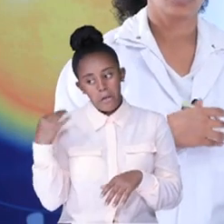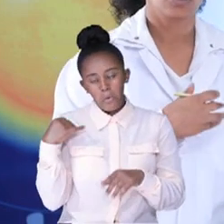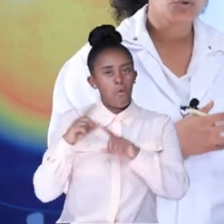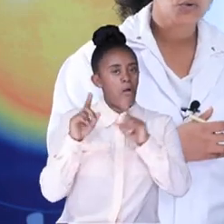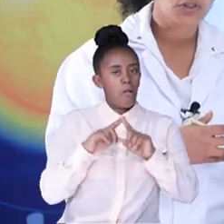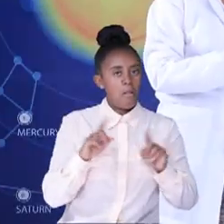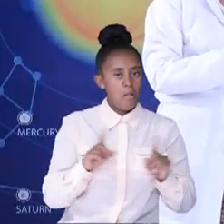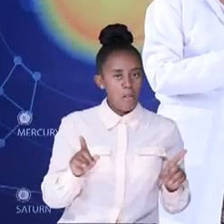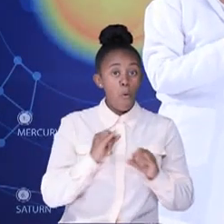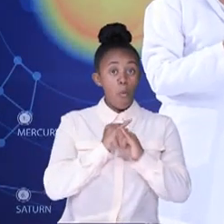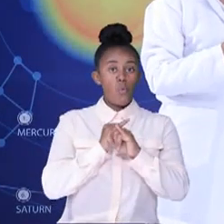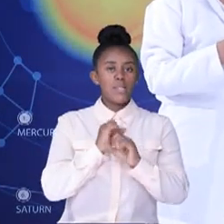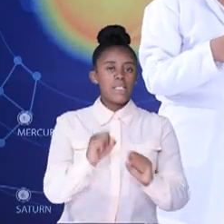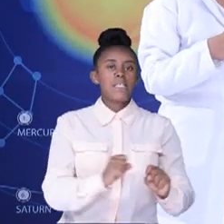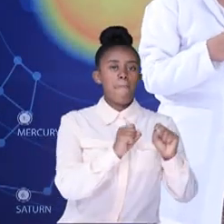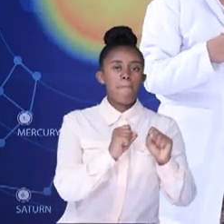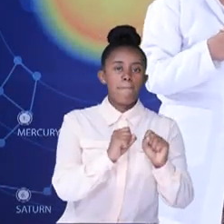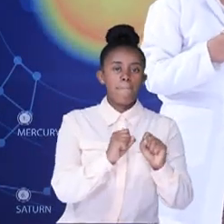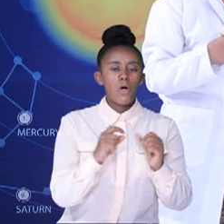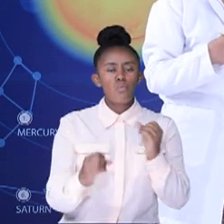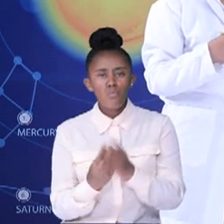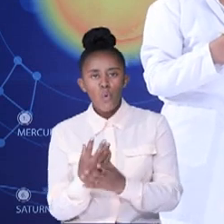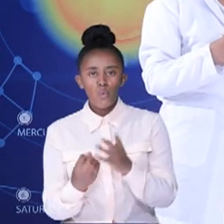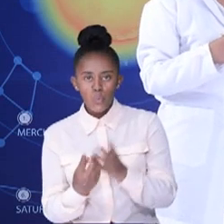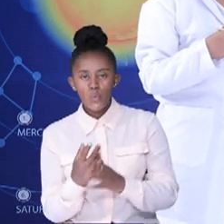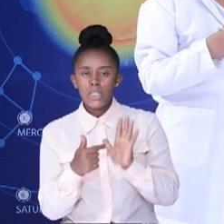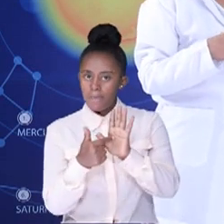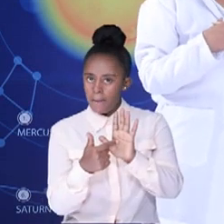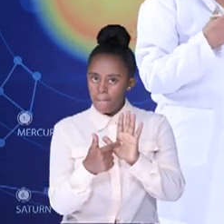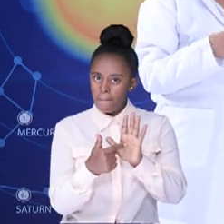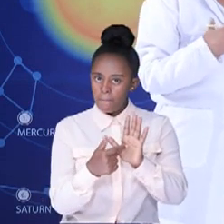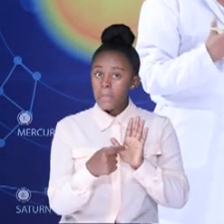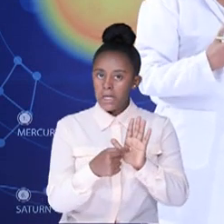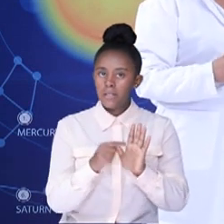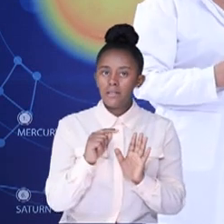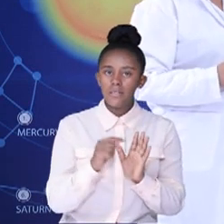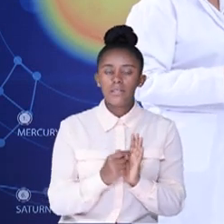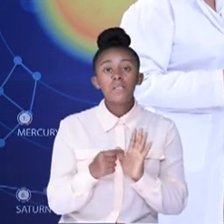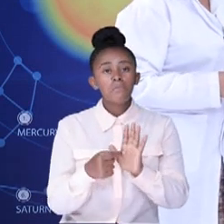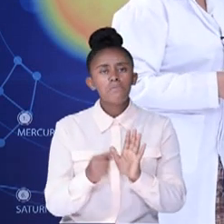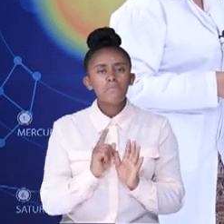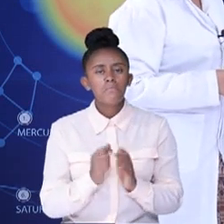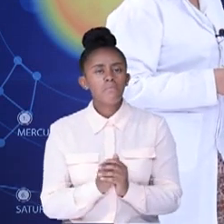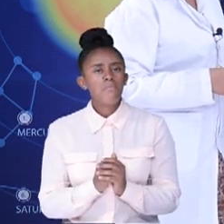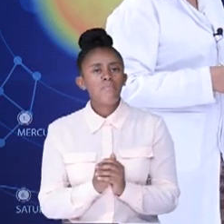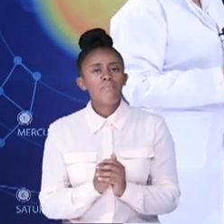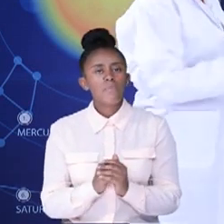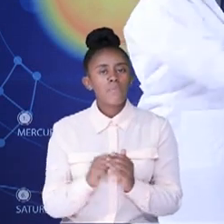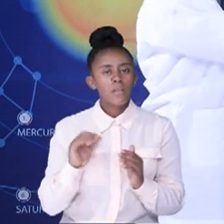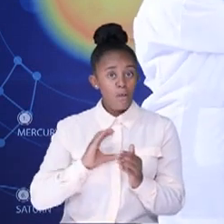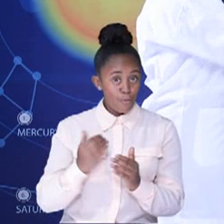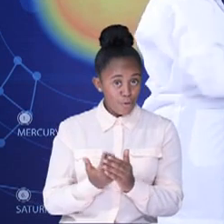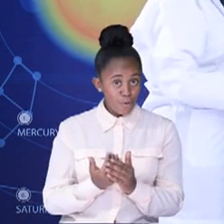individual immune system, to produce the symptom. If the symptoms start produced in our